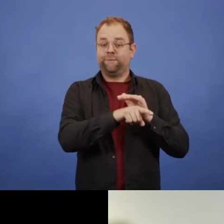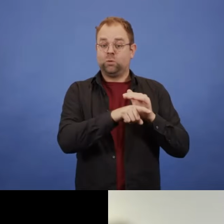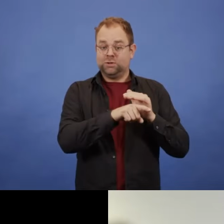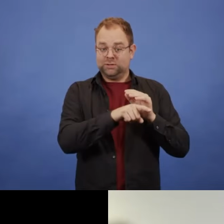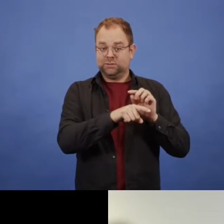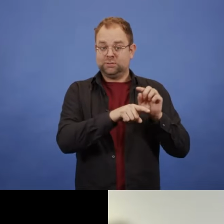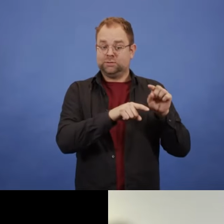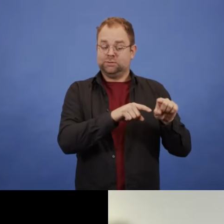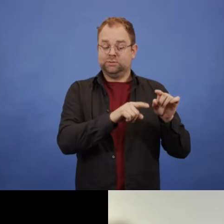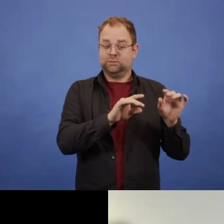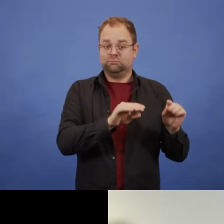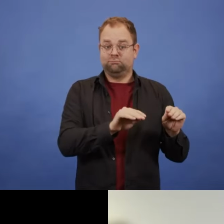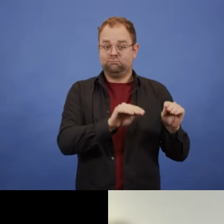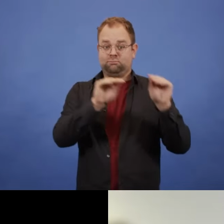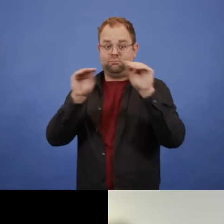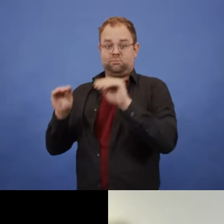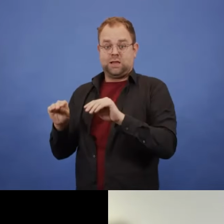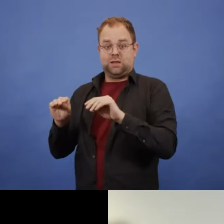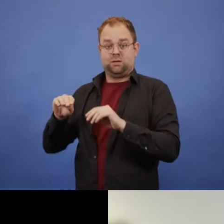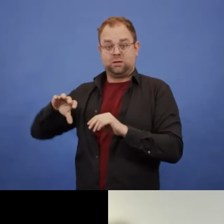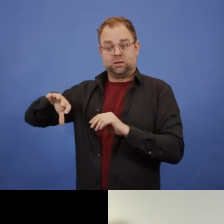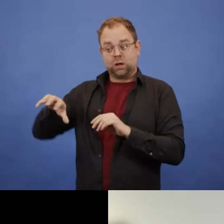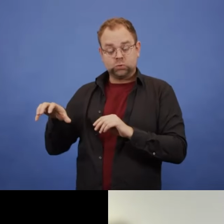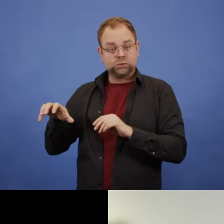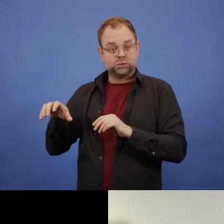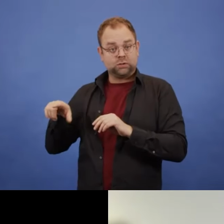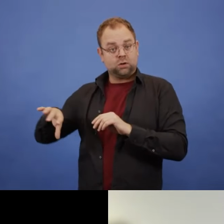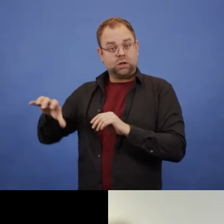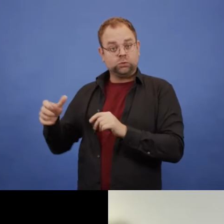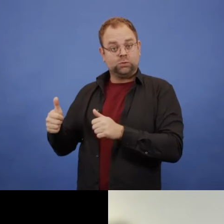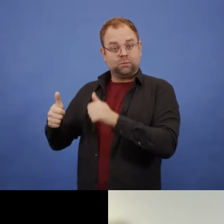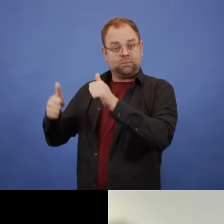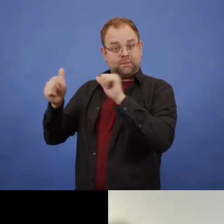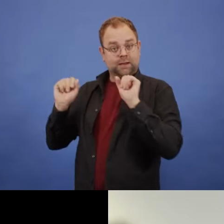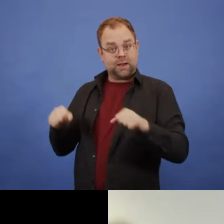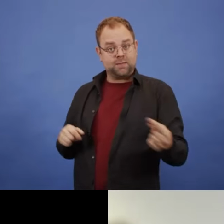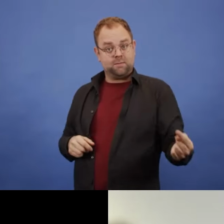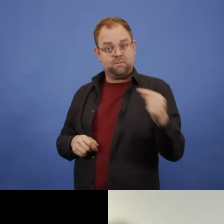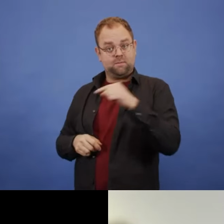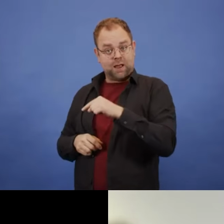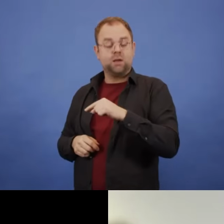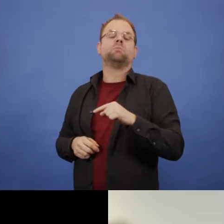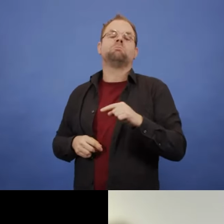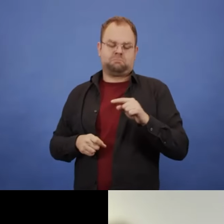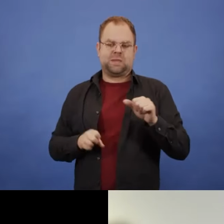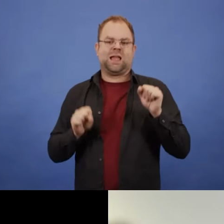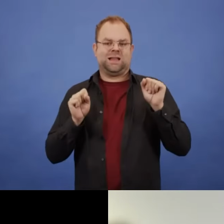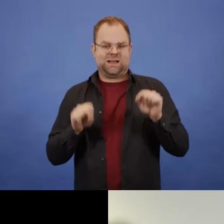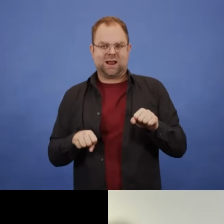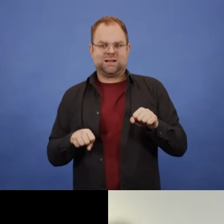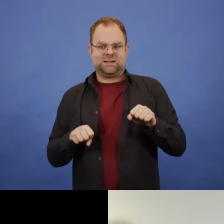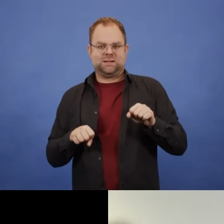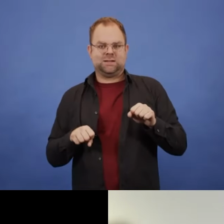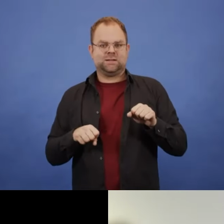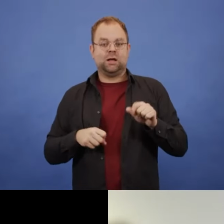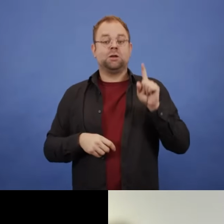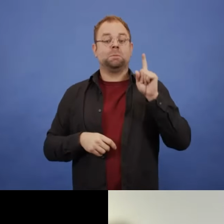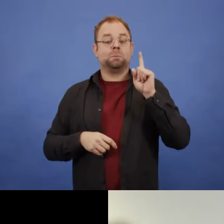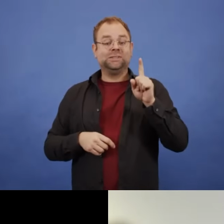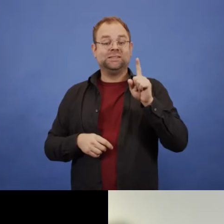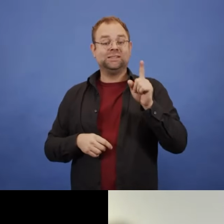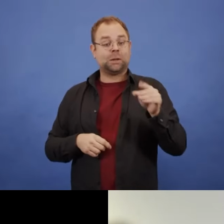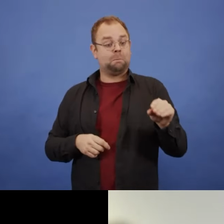case, if they go back to their country with a view to resettle there, because the situation gets better for